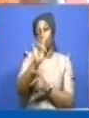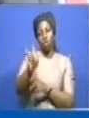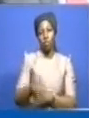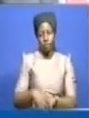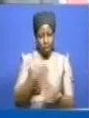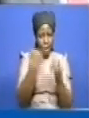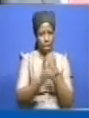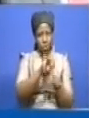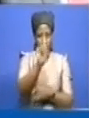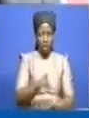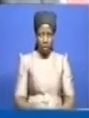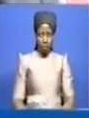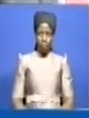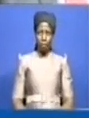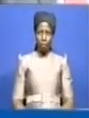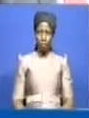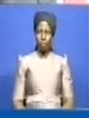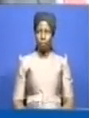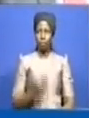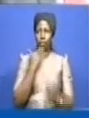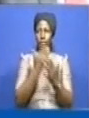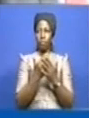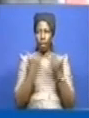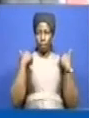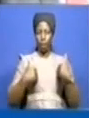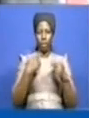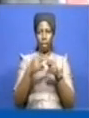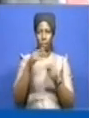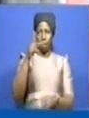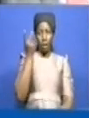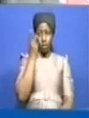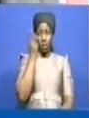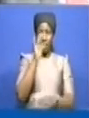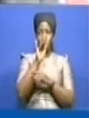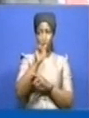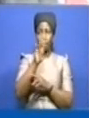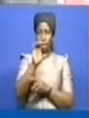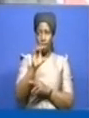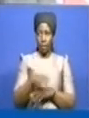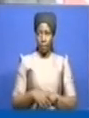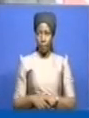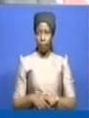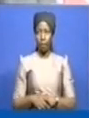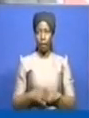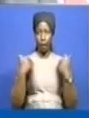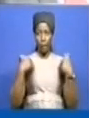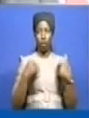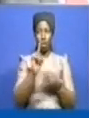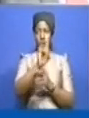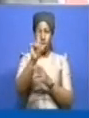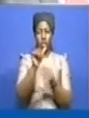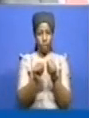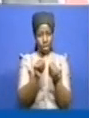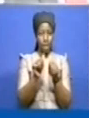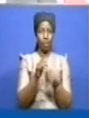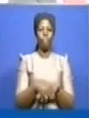Last one. Thank you, sir. My name is Purity Musel from Kenya Broadcasting Corporation. My question is, as